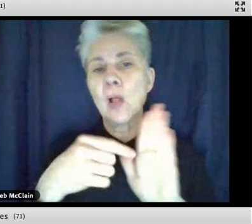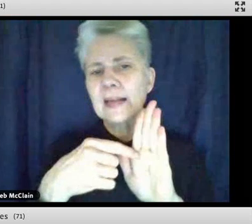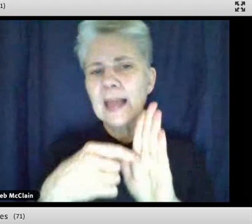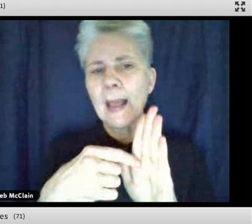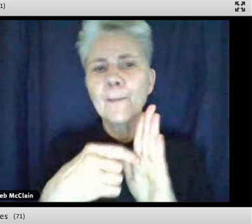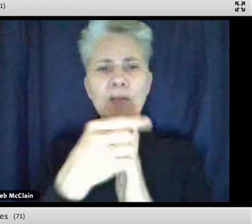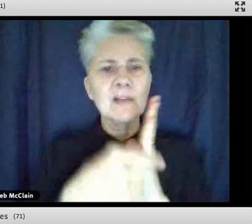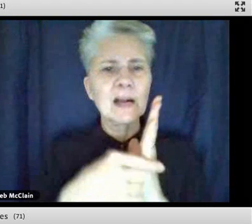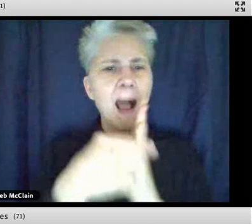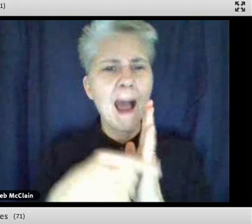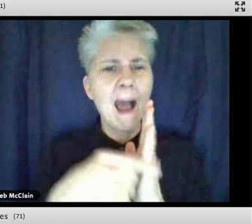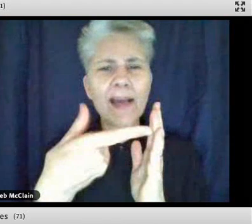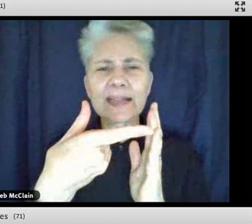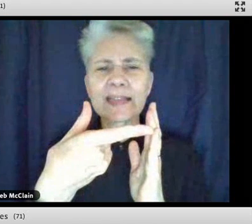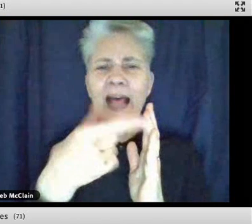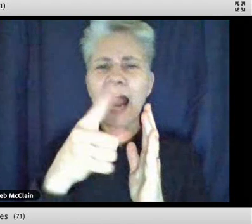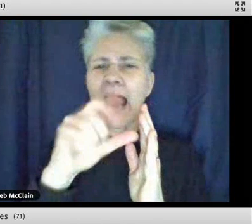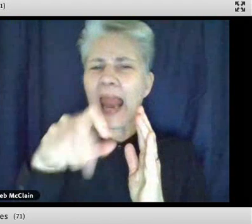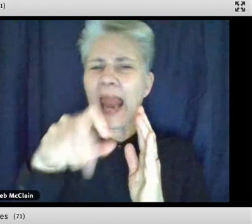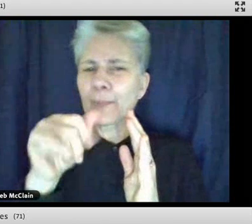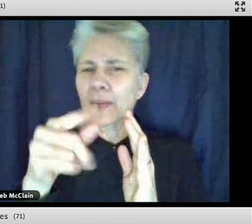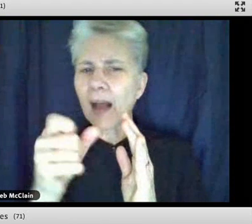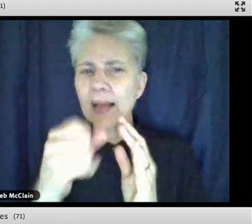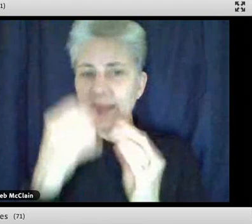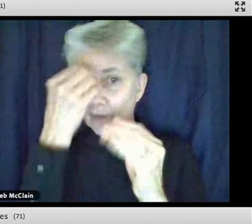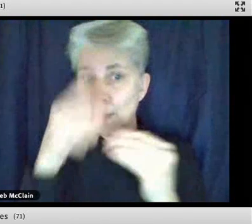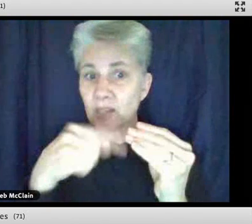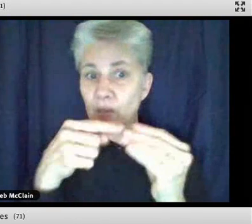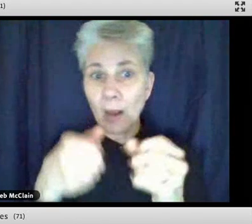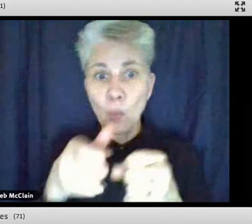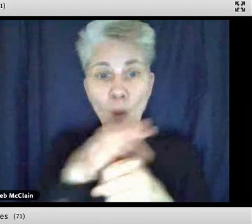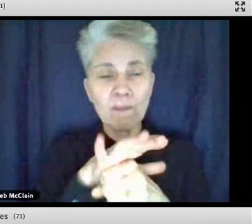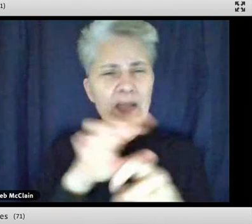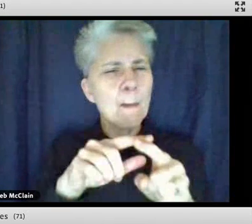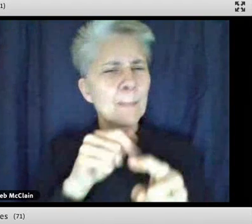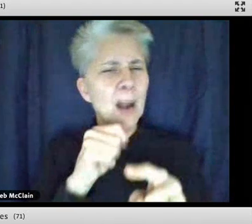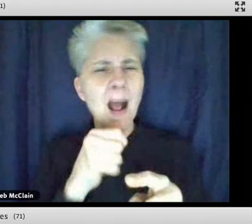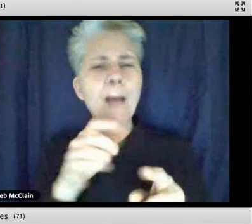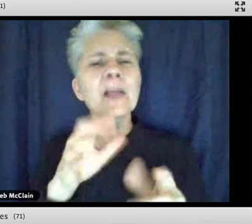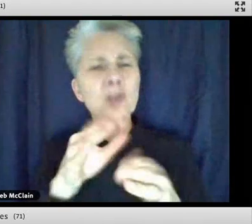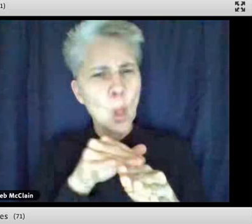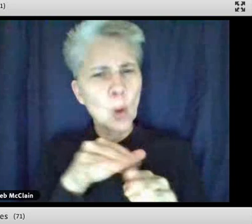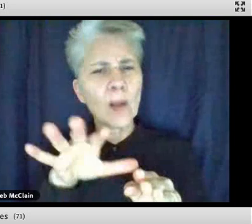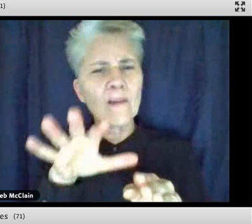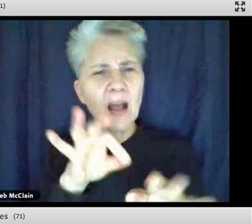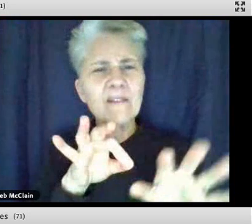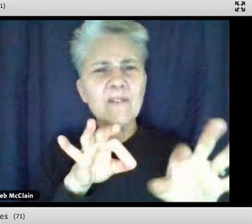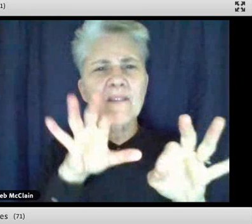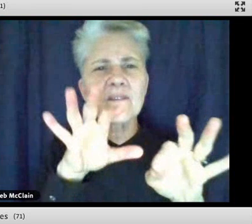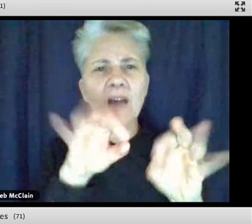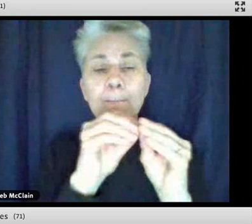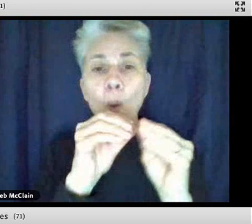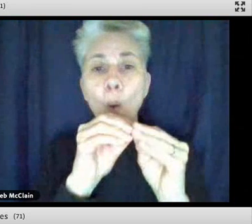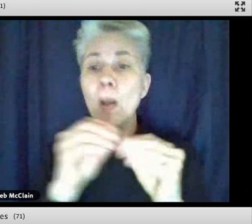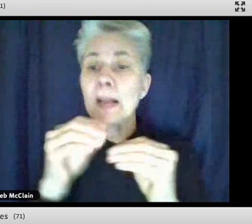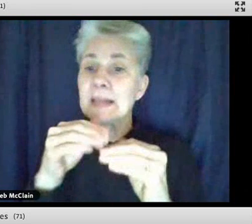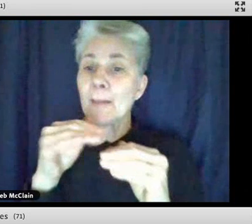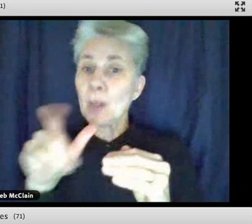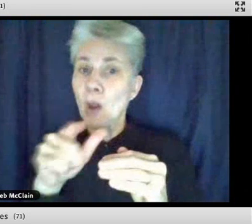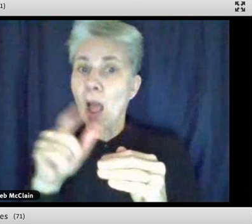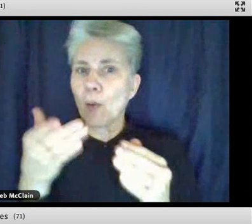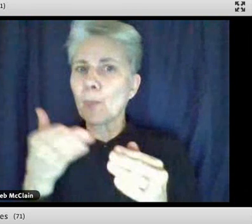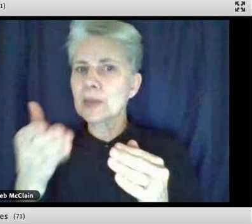of, oh, here's information on the coronavirus, but there's not a ton. I'm slowly finding some, and if you would, send me your library and I will